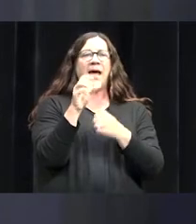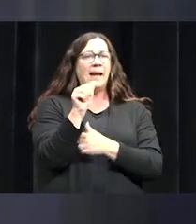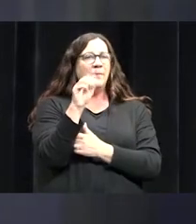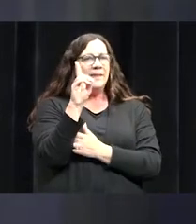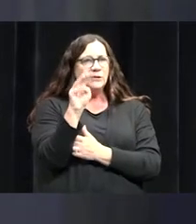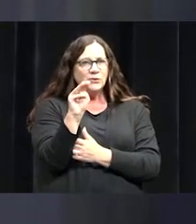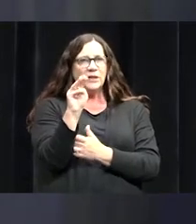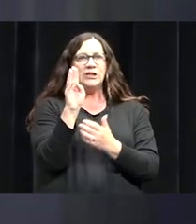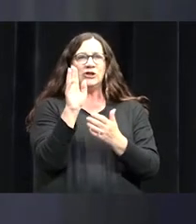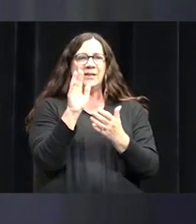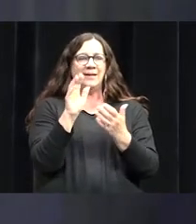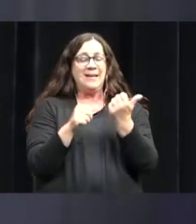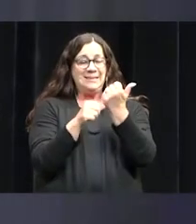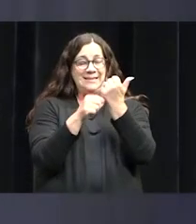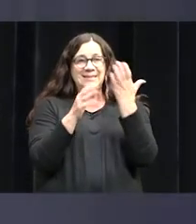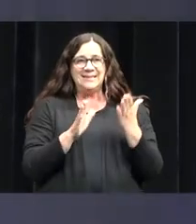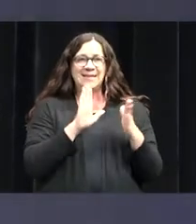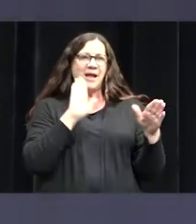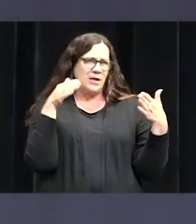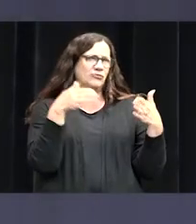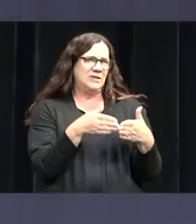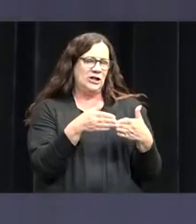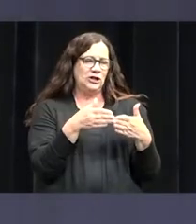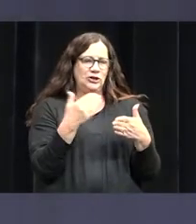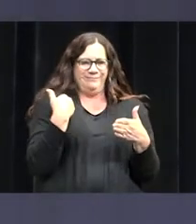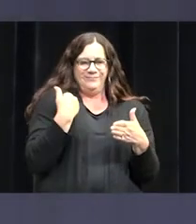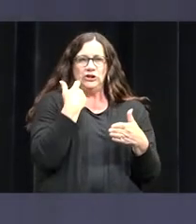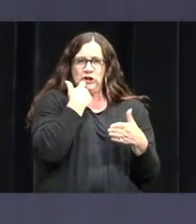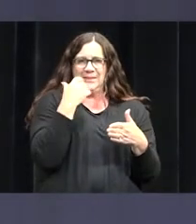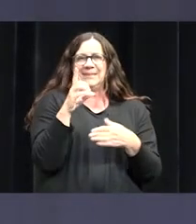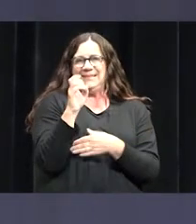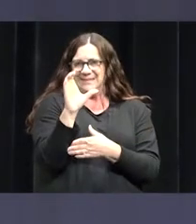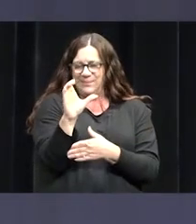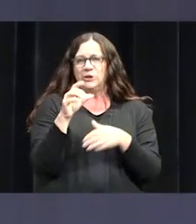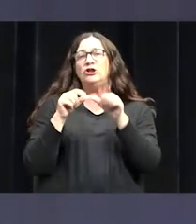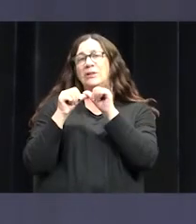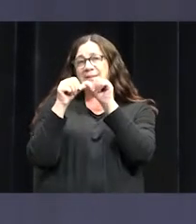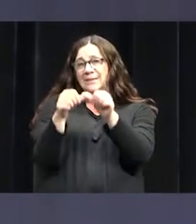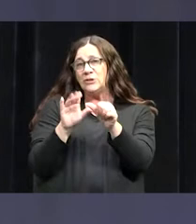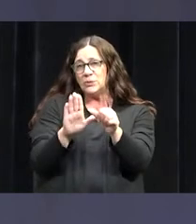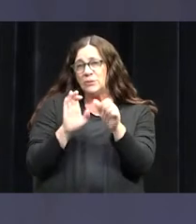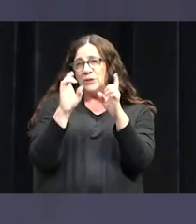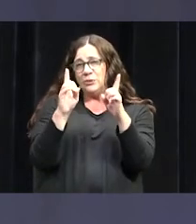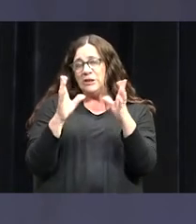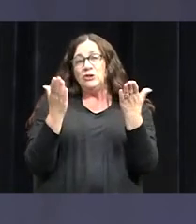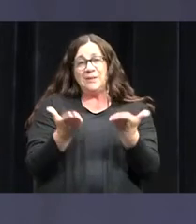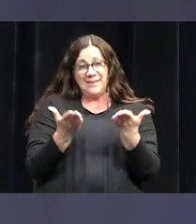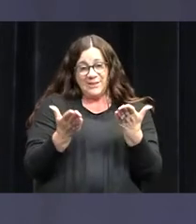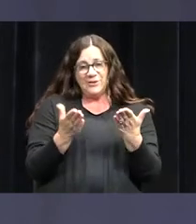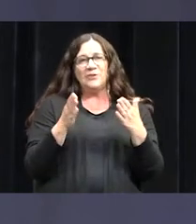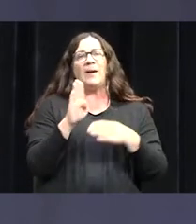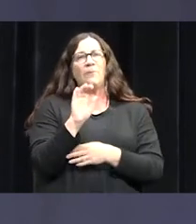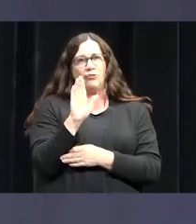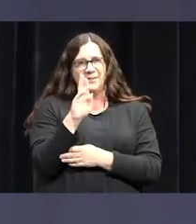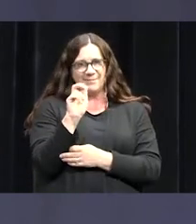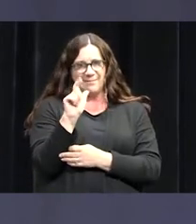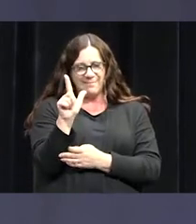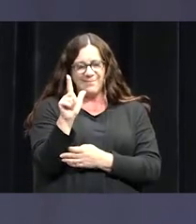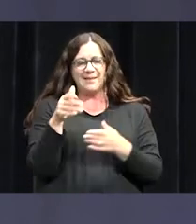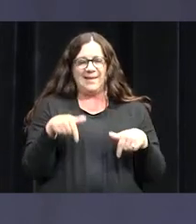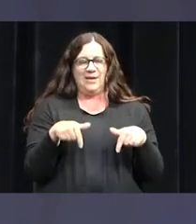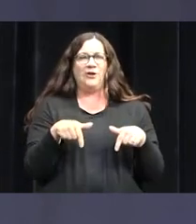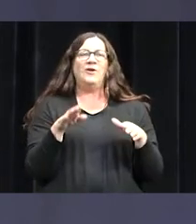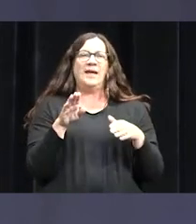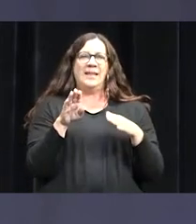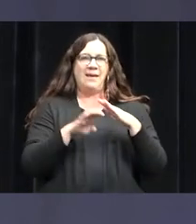concentration in december she continues her education here at bristol in the elementary